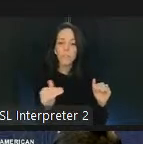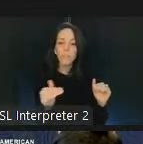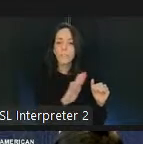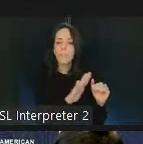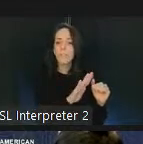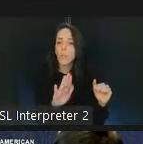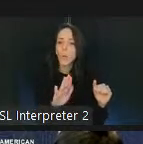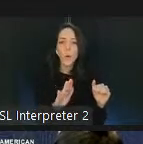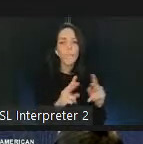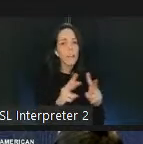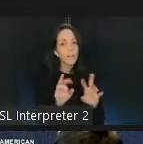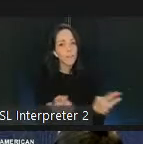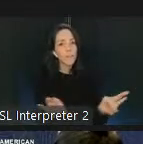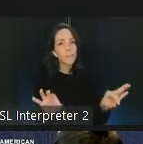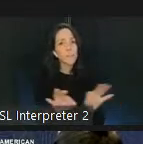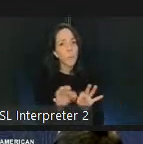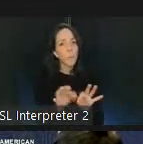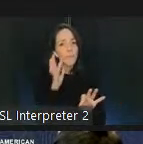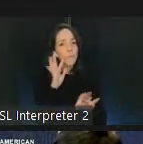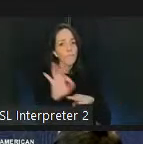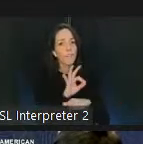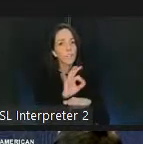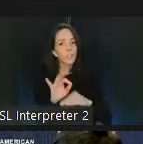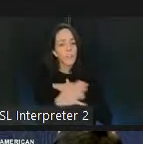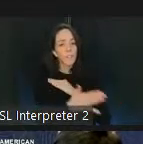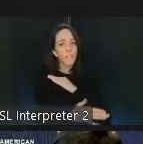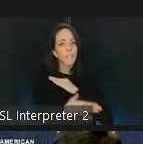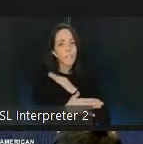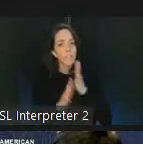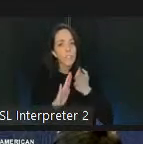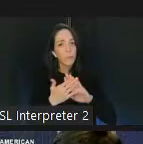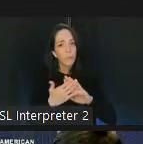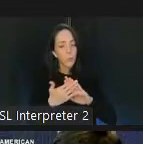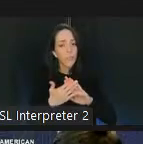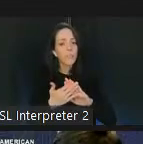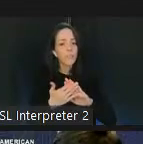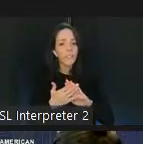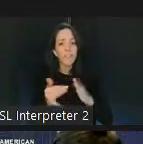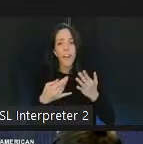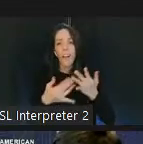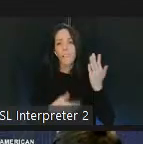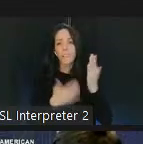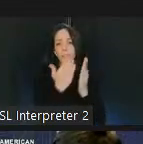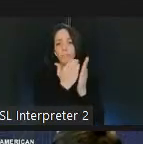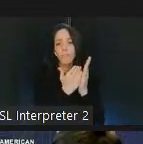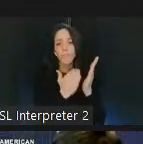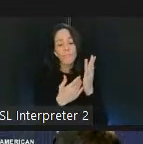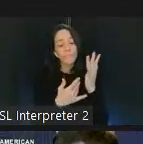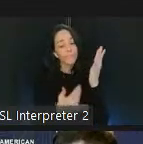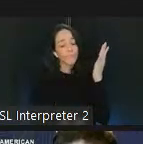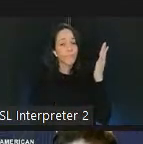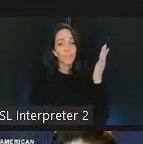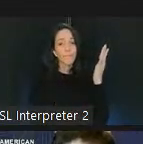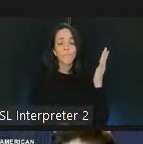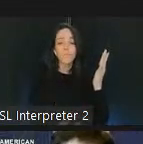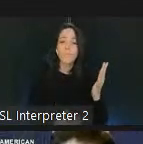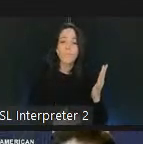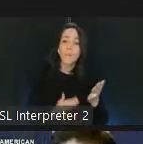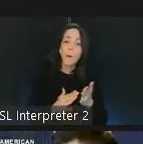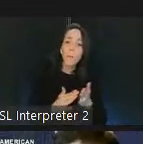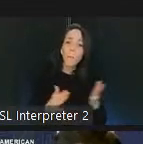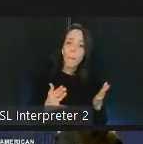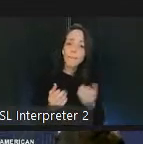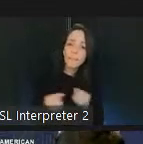functioning of our community. This list is lengthy and includes public health, behavioral health, public